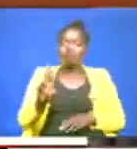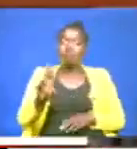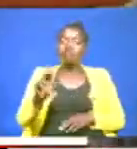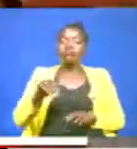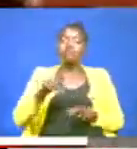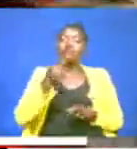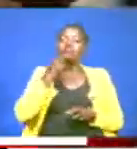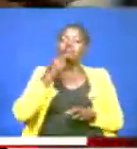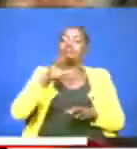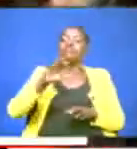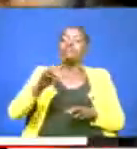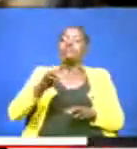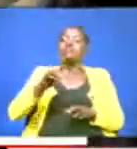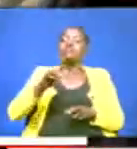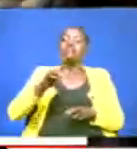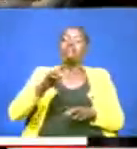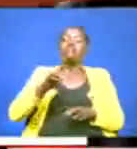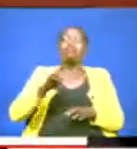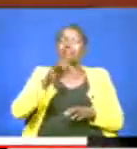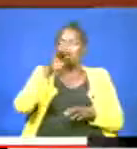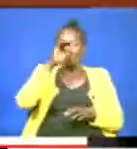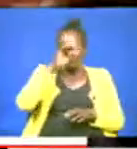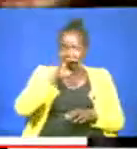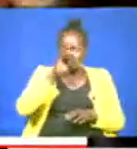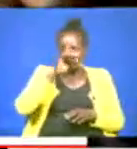County was hit by severe drought.